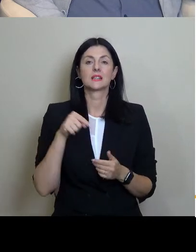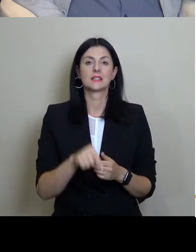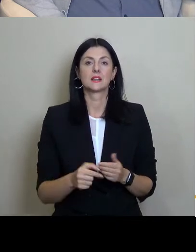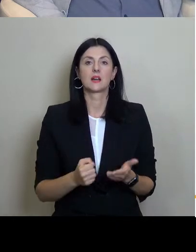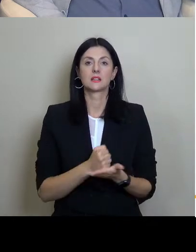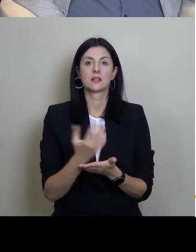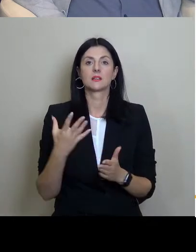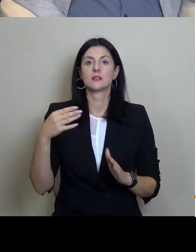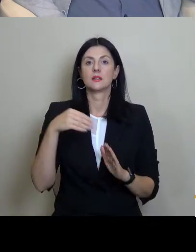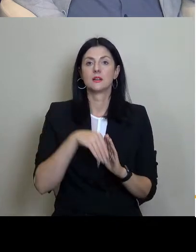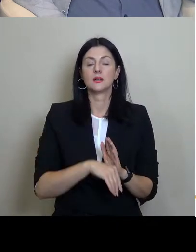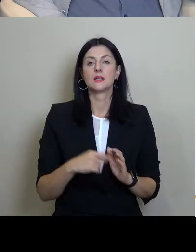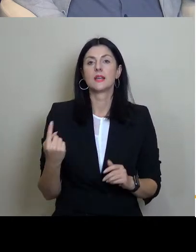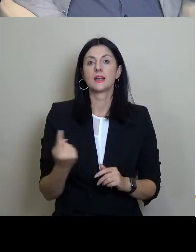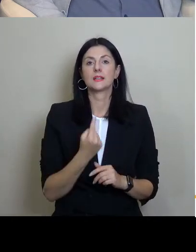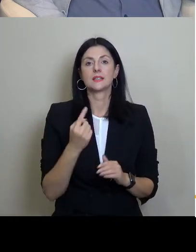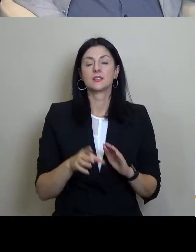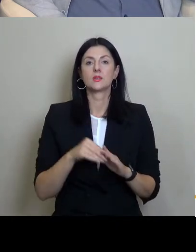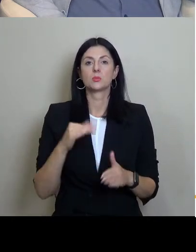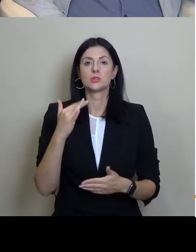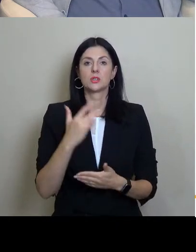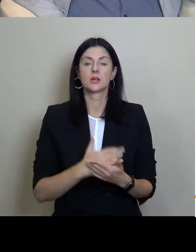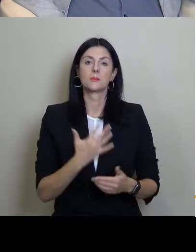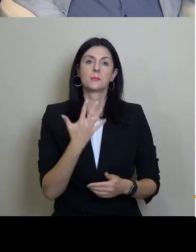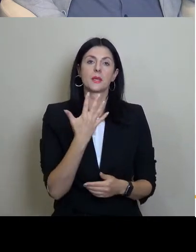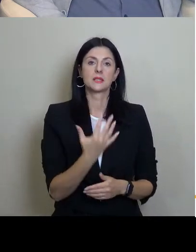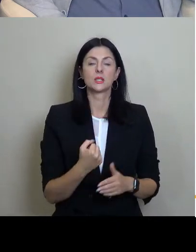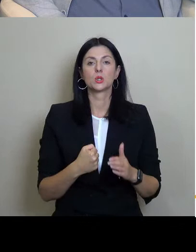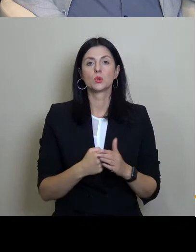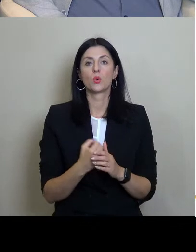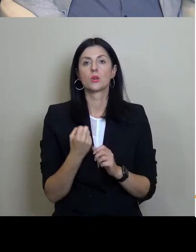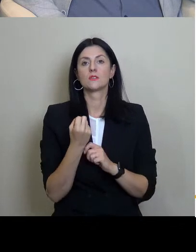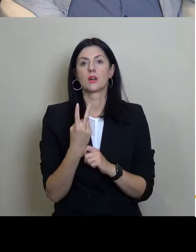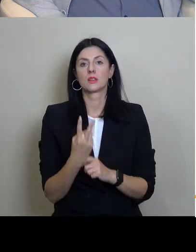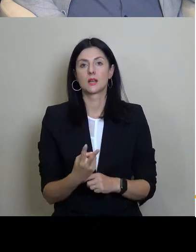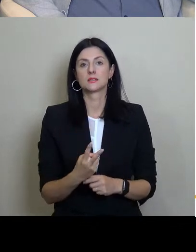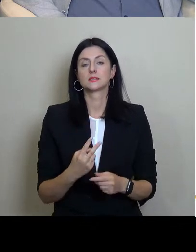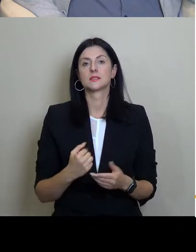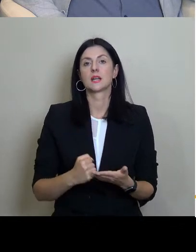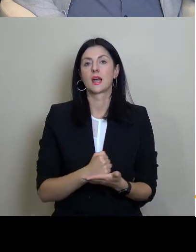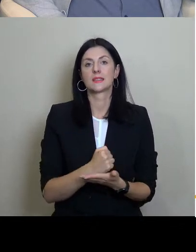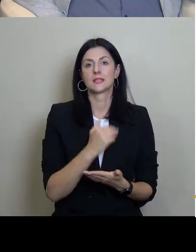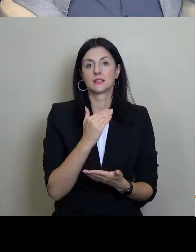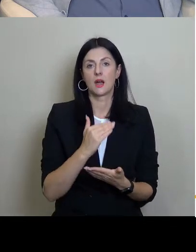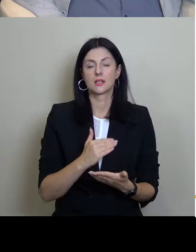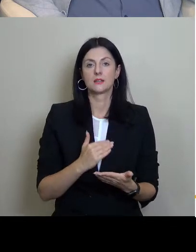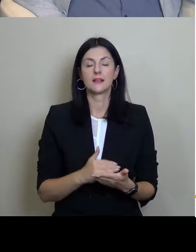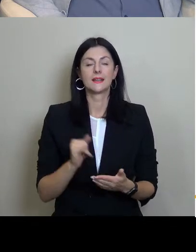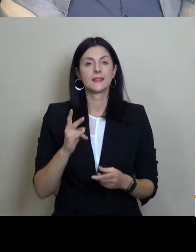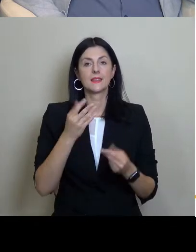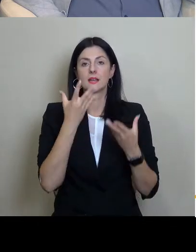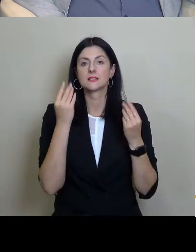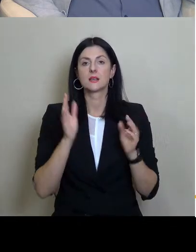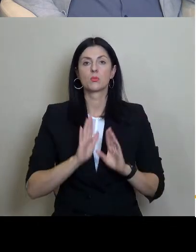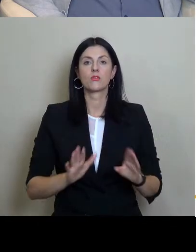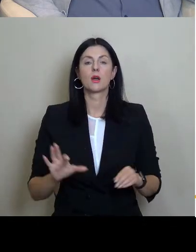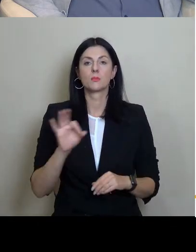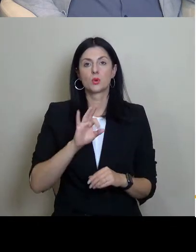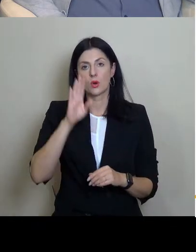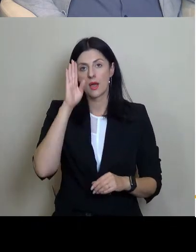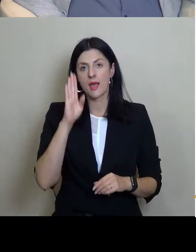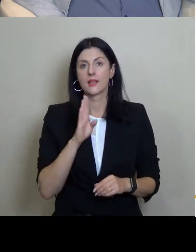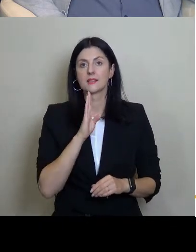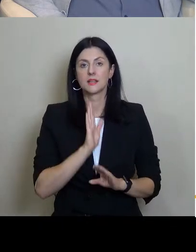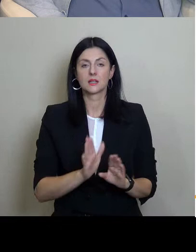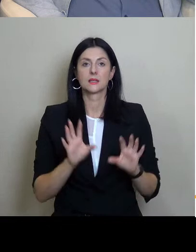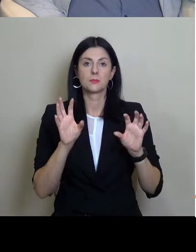nominate the candidates that are on the general list. The number of them could be 5 to